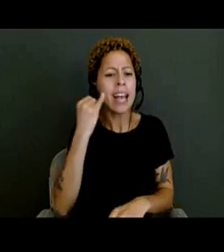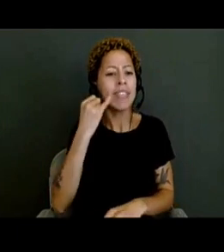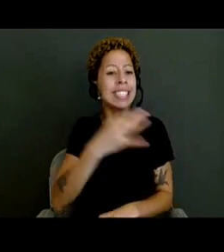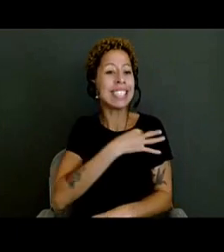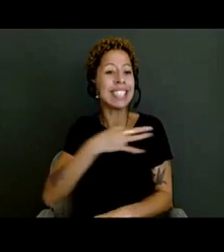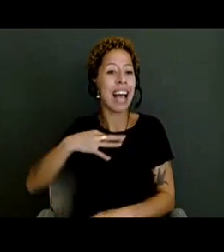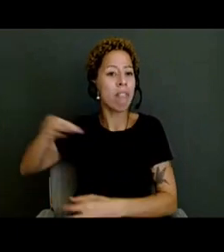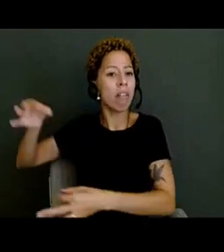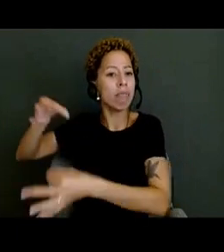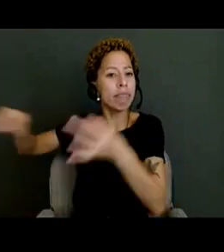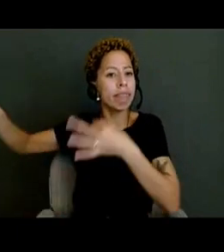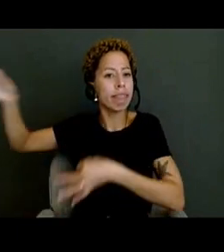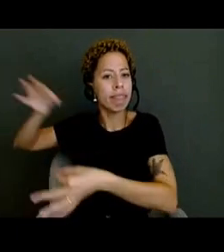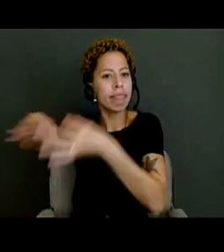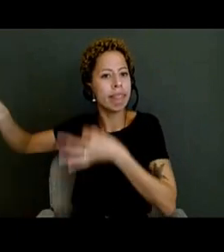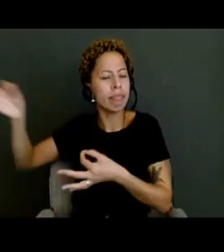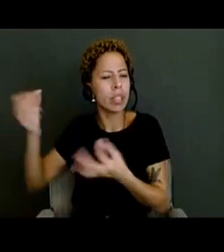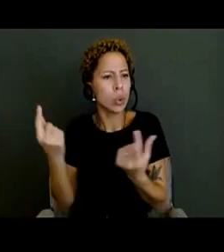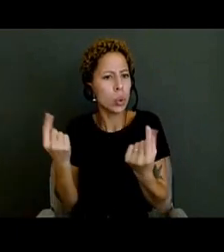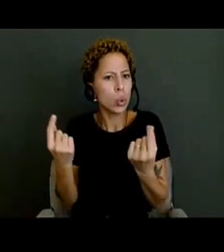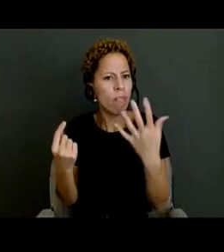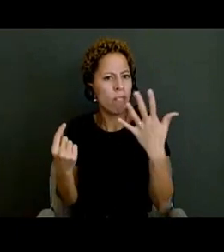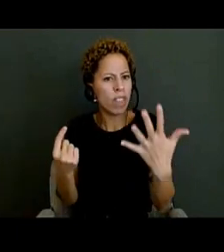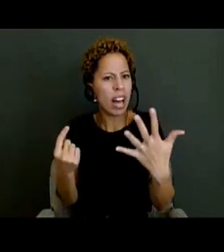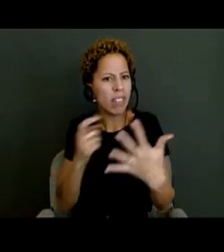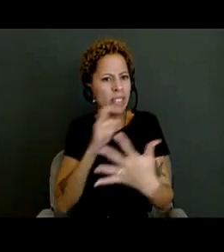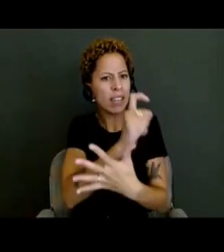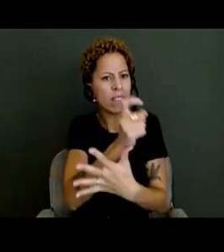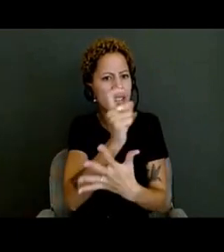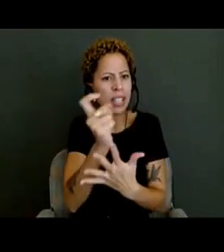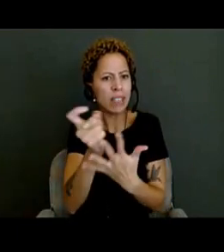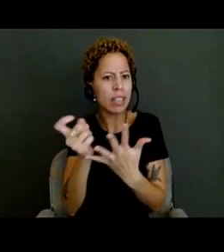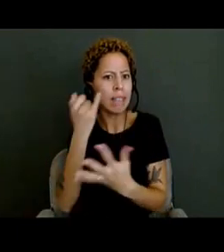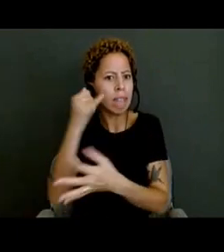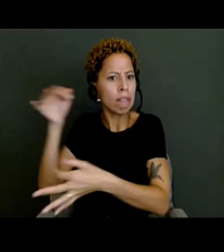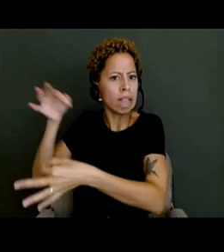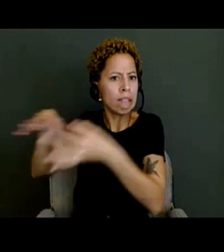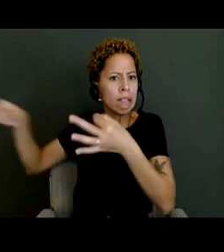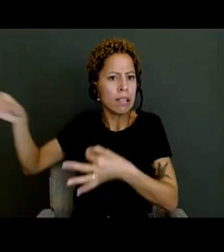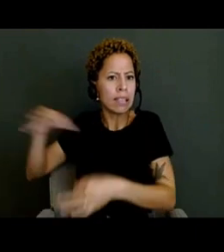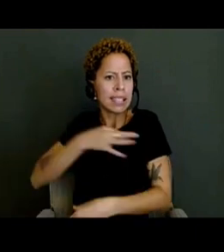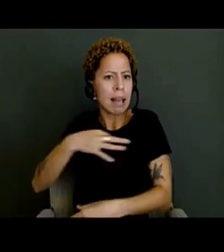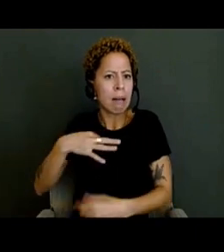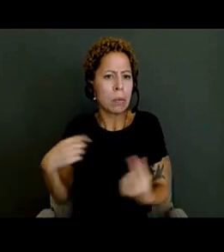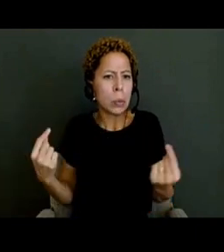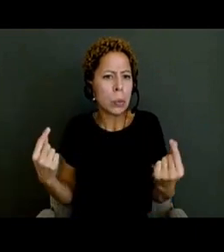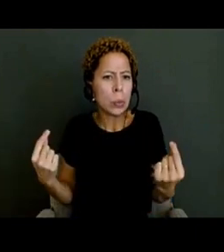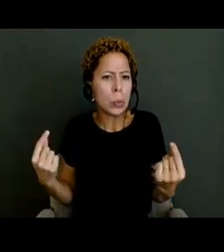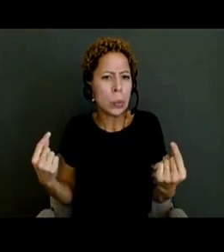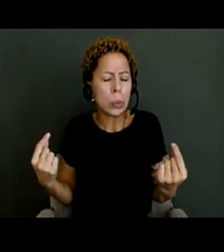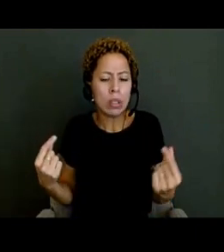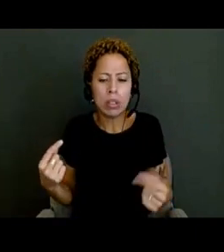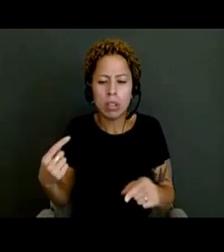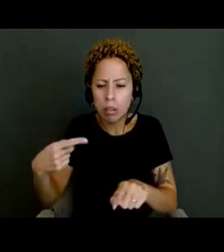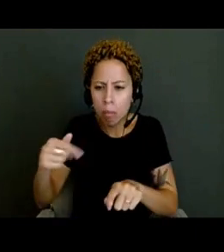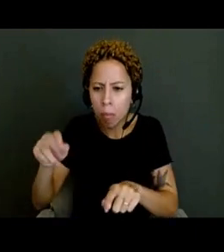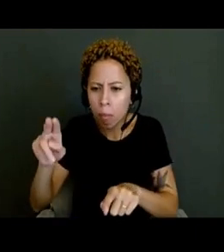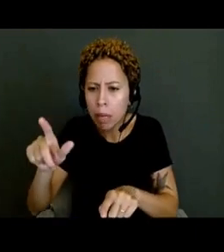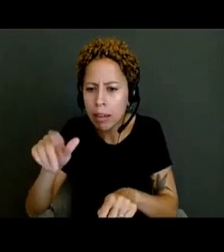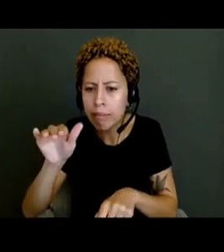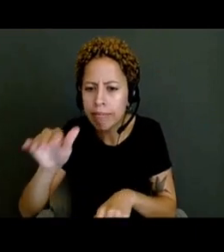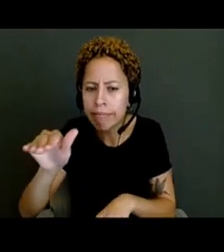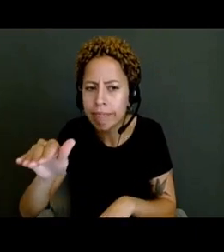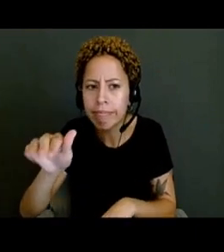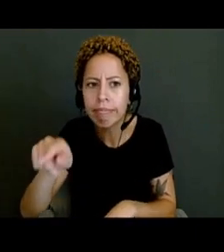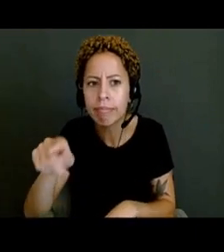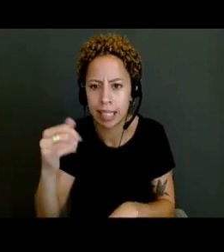from our discussion. Ooh, Jessica, that's a really good feedback. Paul, how does that work? If you have I guess